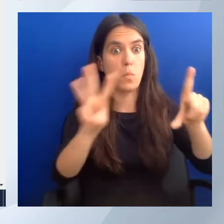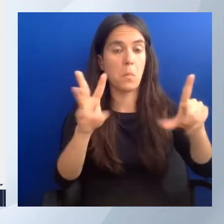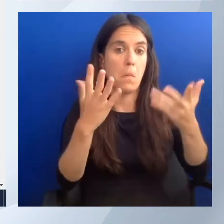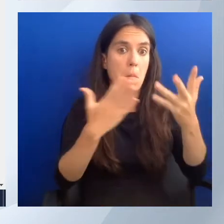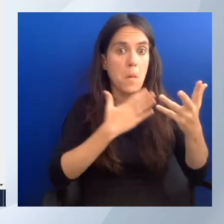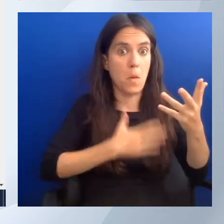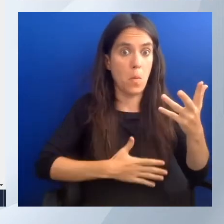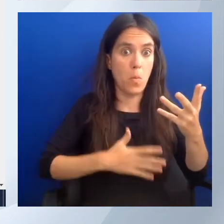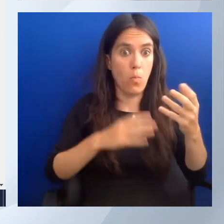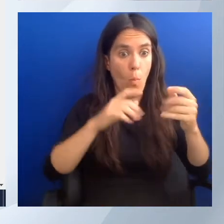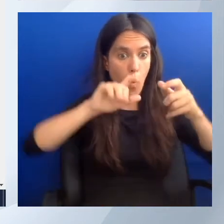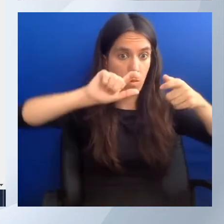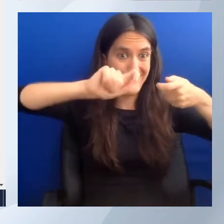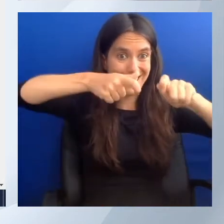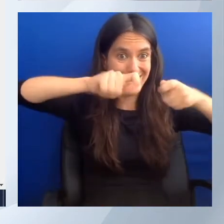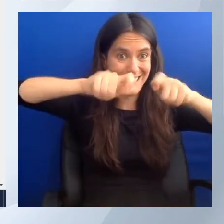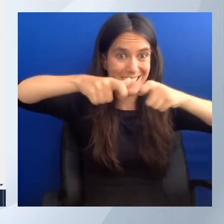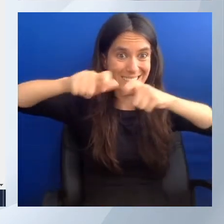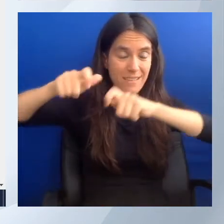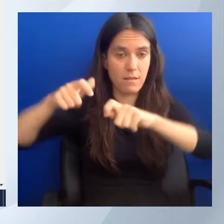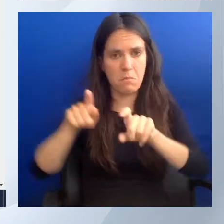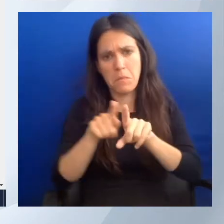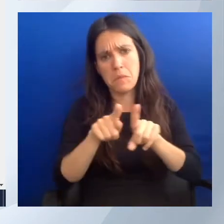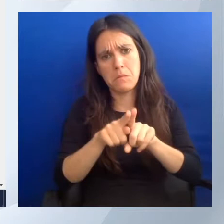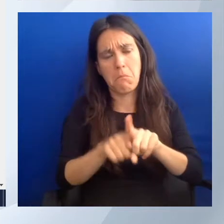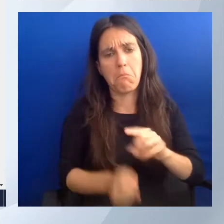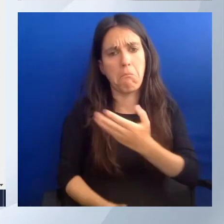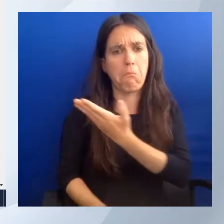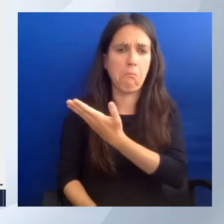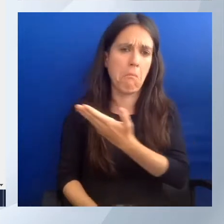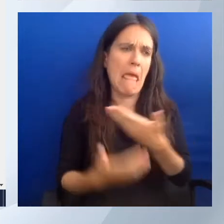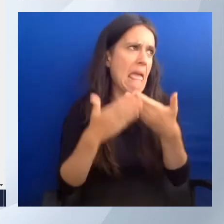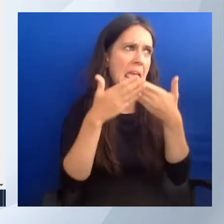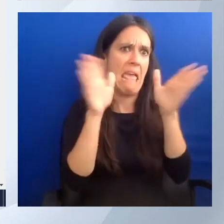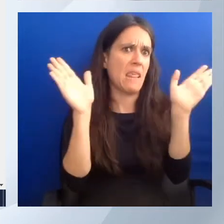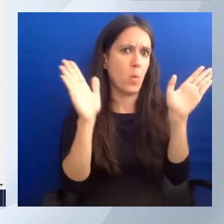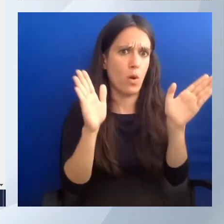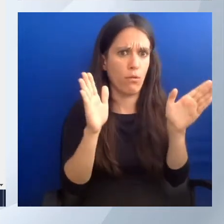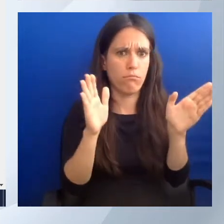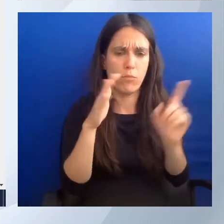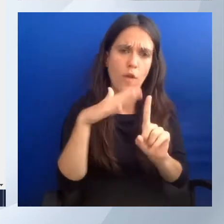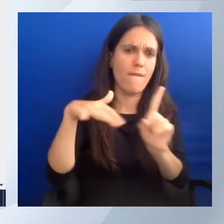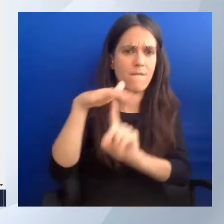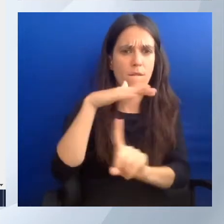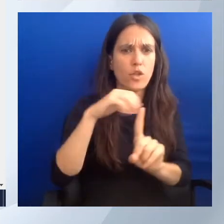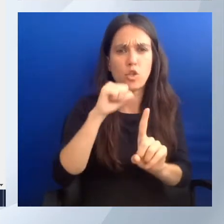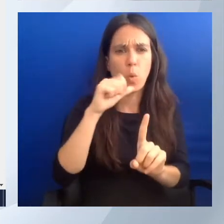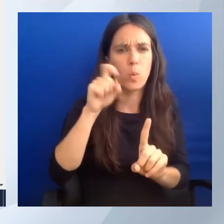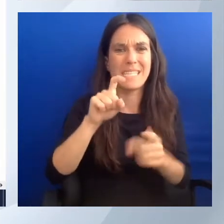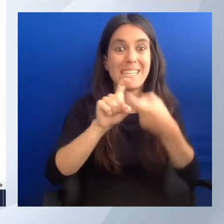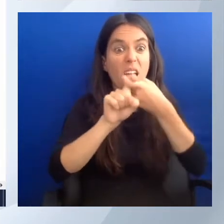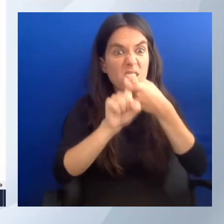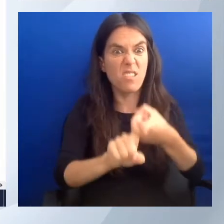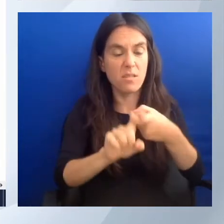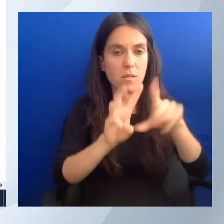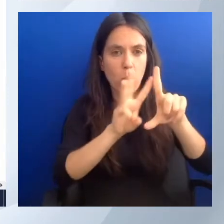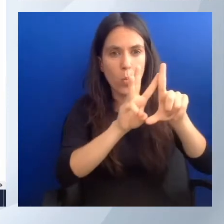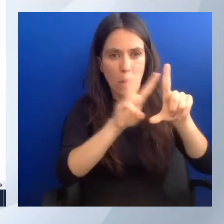required. You can call Azure functions anywhere in your environment. They don't need to be in your static web app, but they can